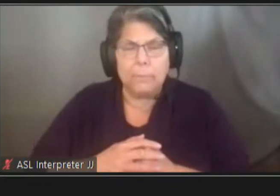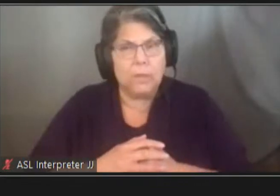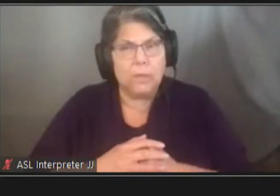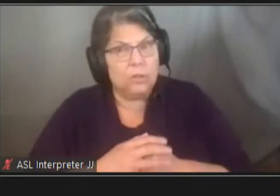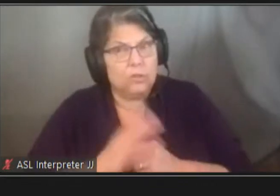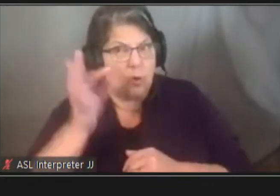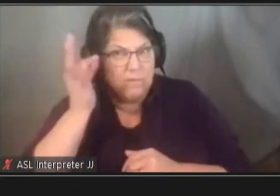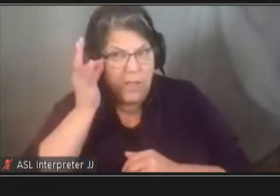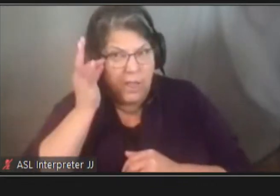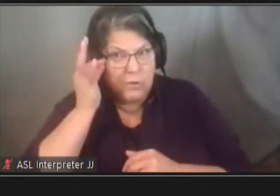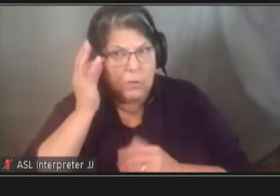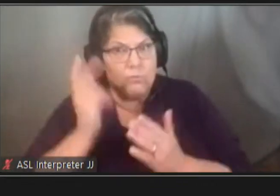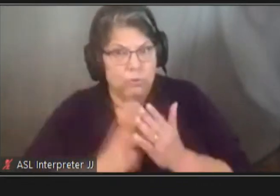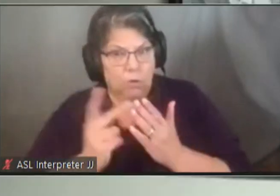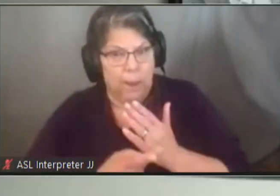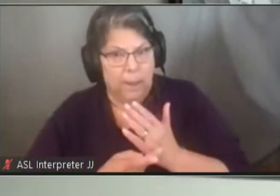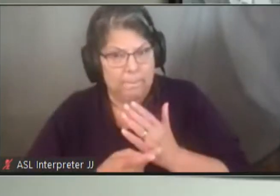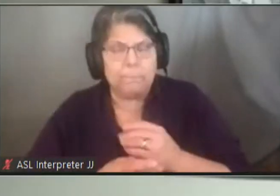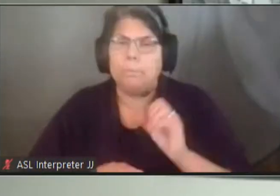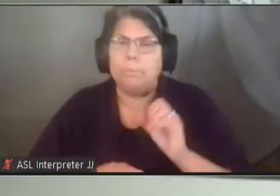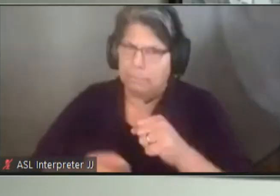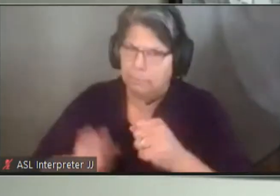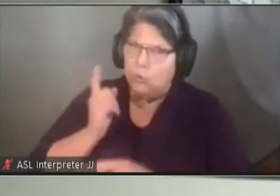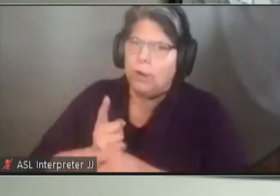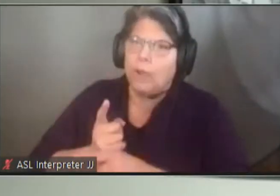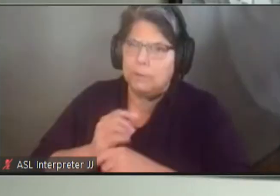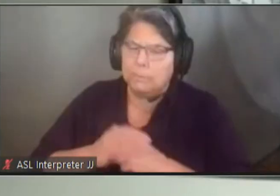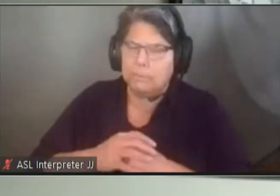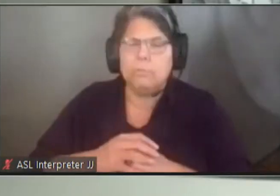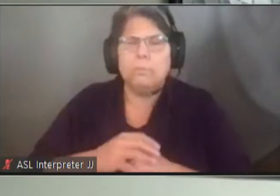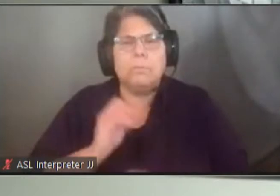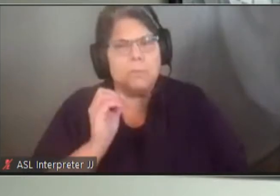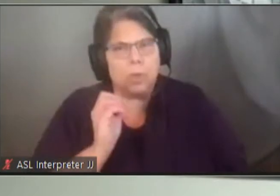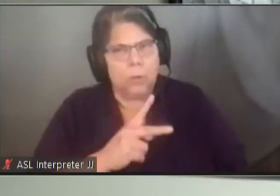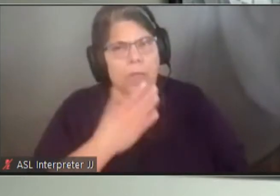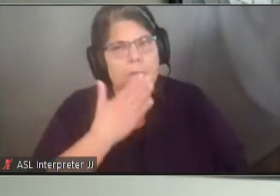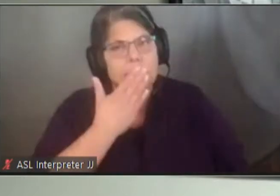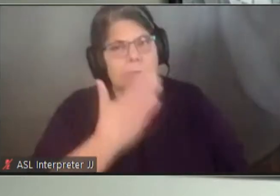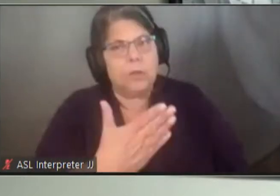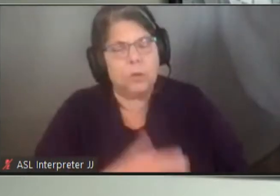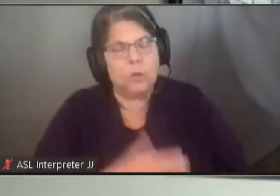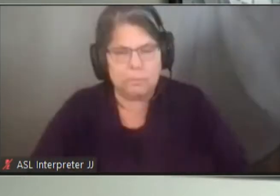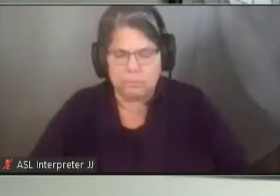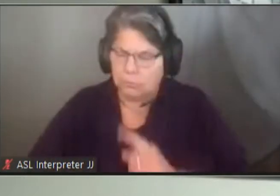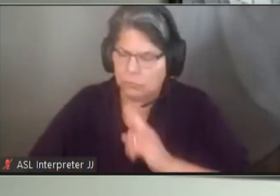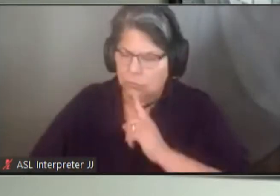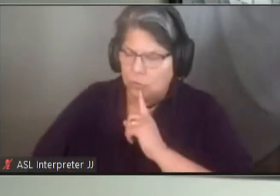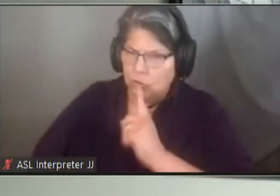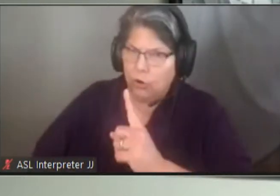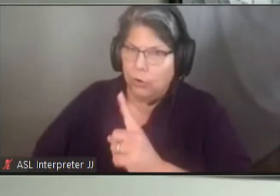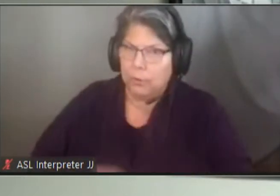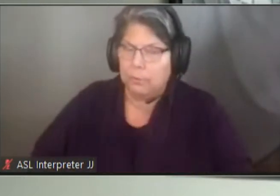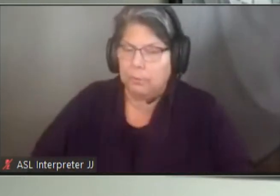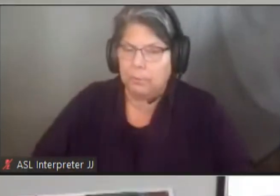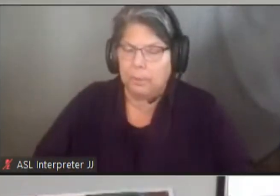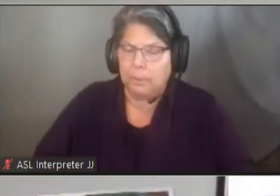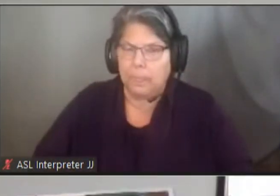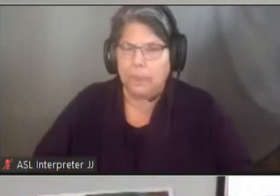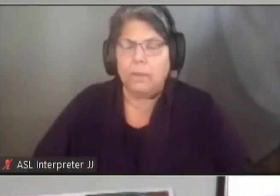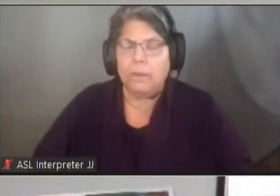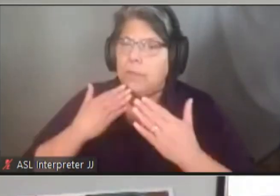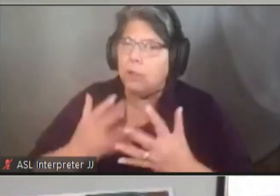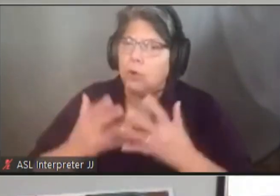federal program. Correct. Okay, thank you. Sure. Thank you so